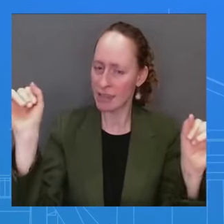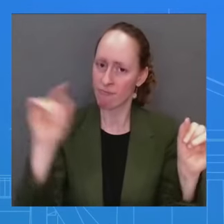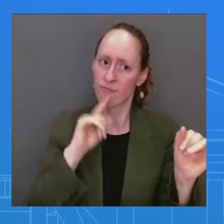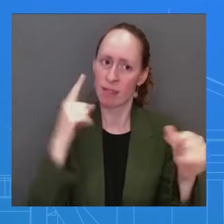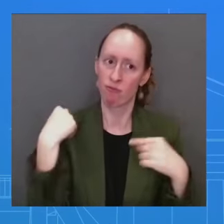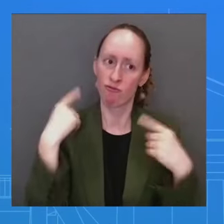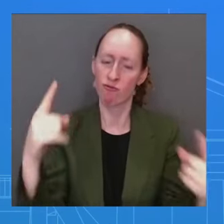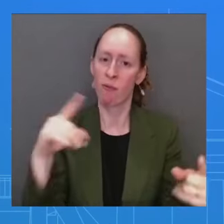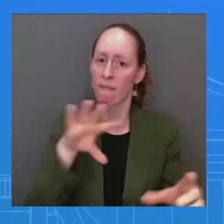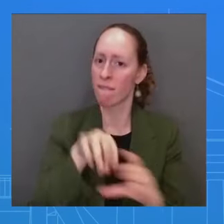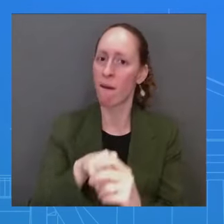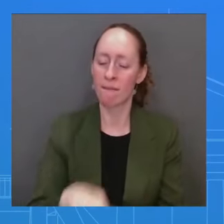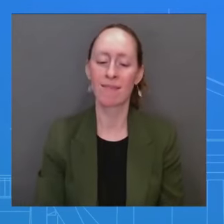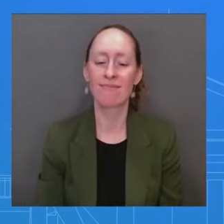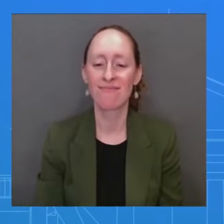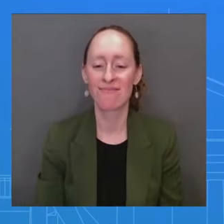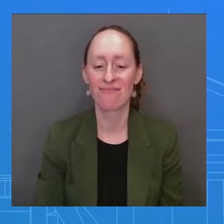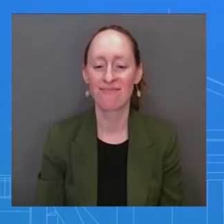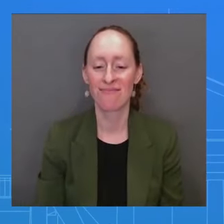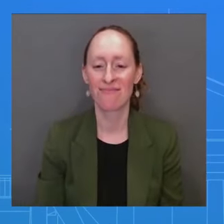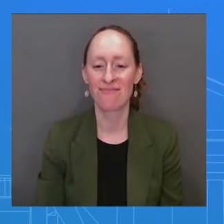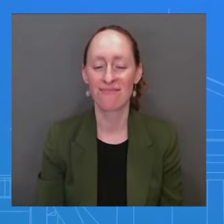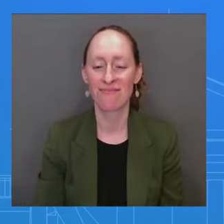So we have seen results